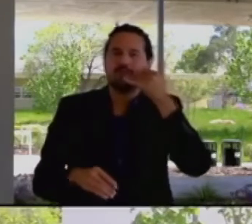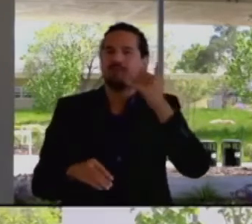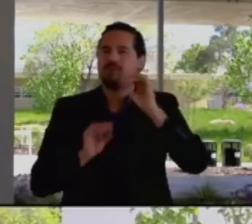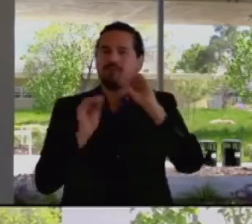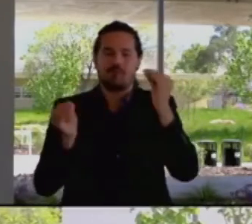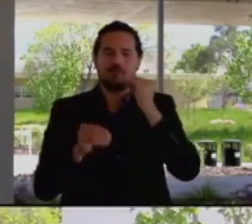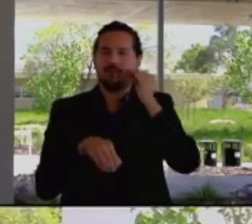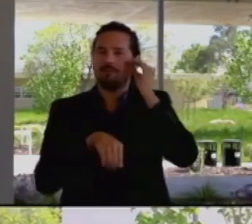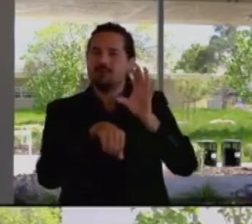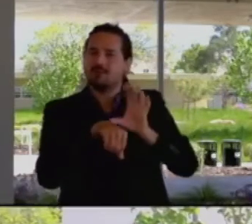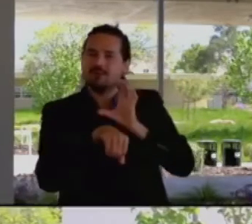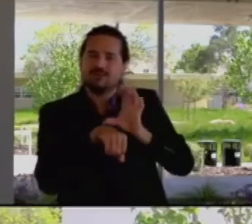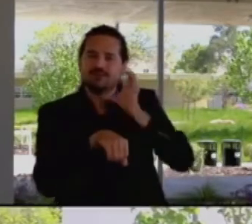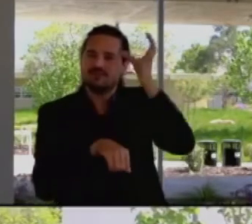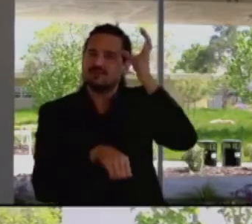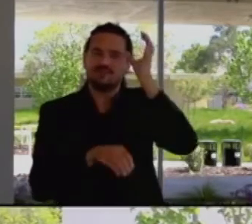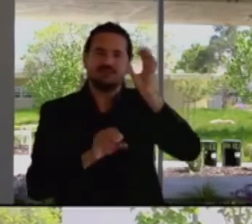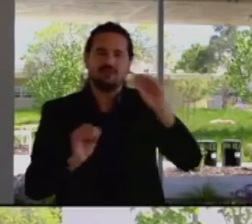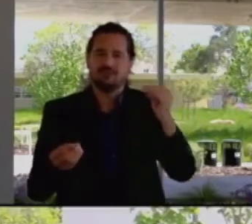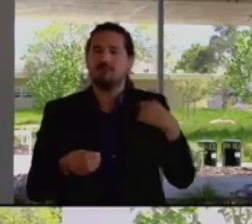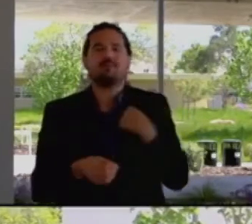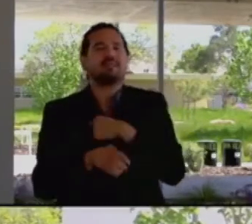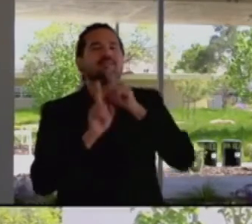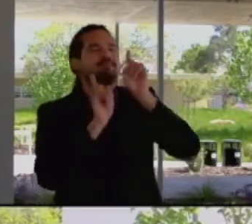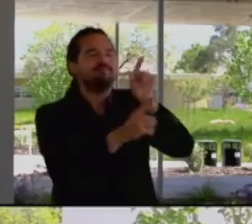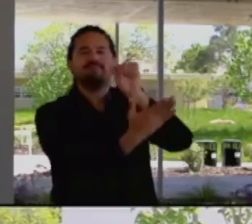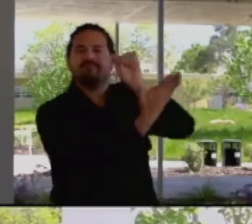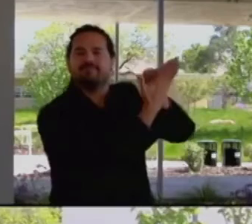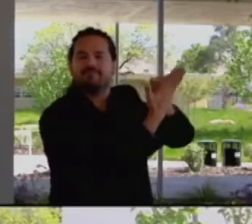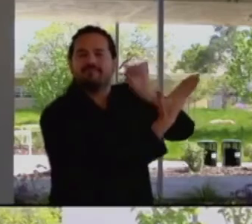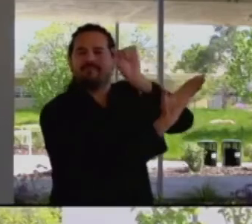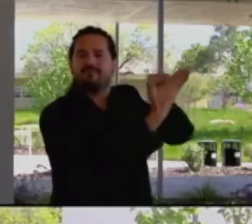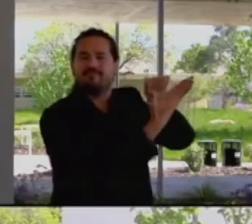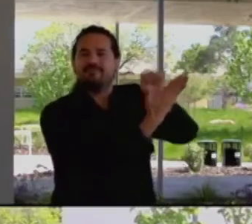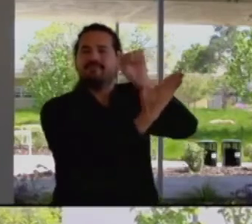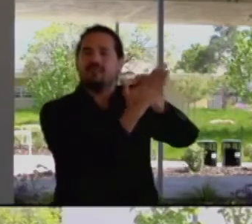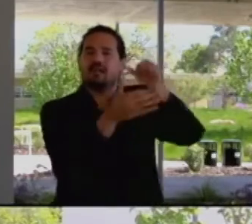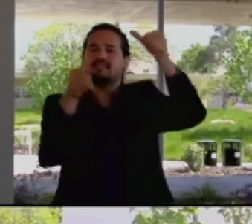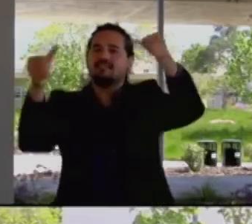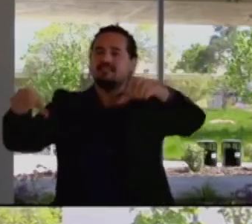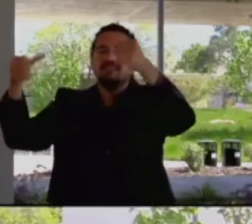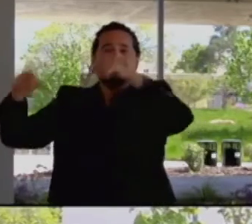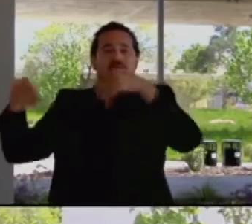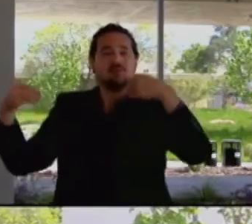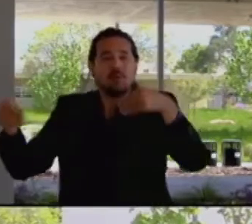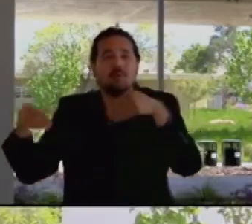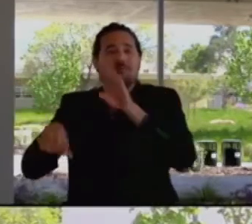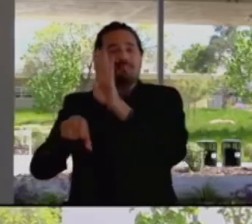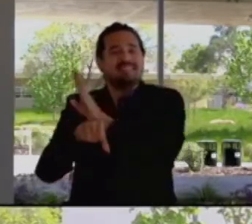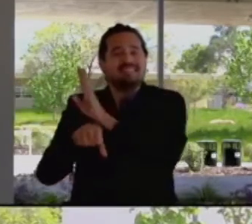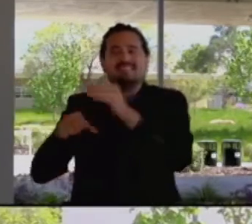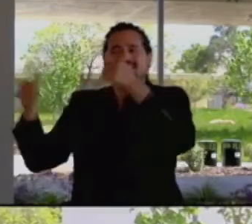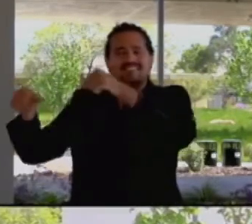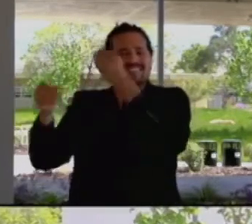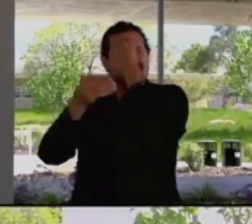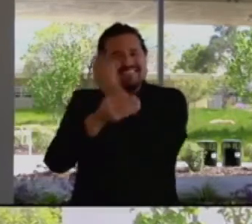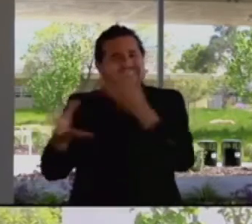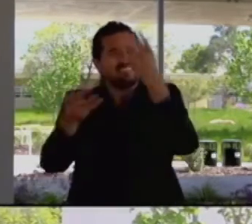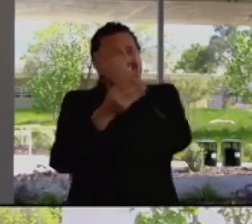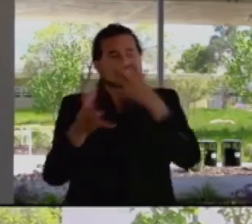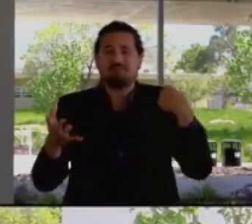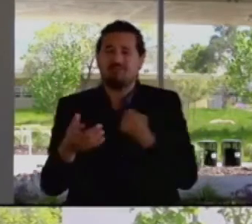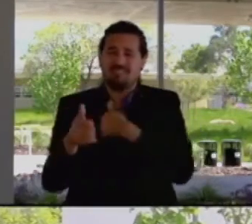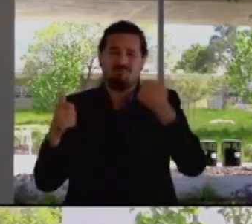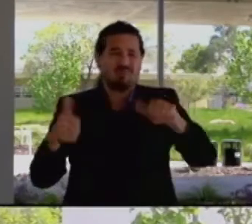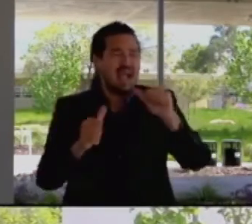we're in neighborhoods and that they can easily find ways to get vaccinated at a time that's convenient for them. Is there